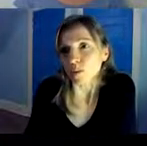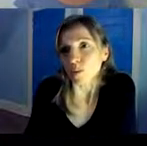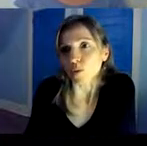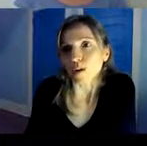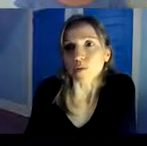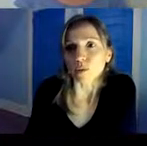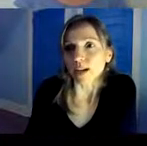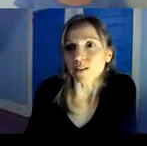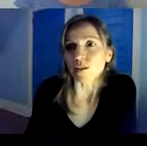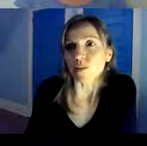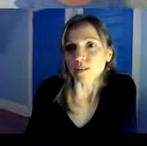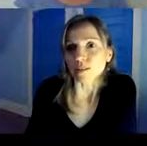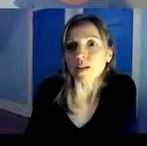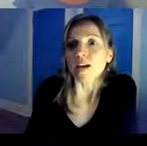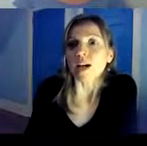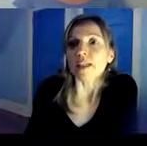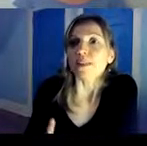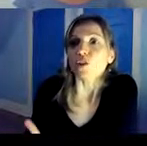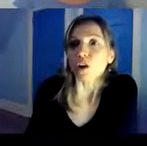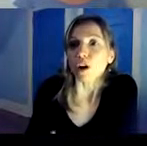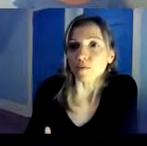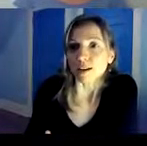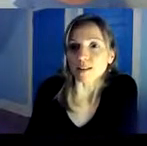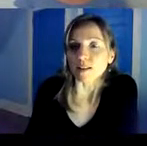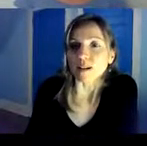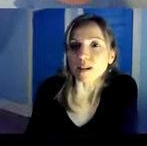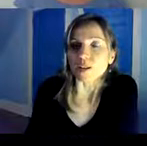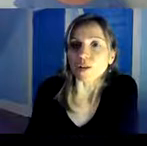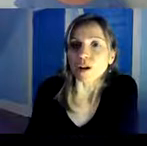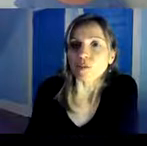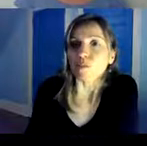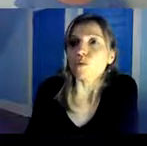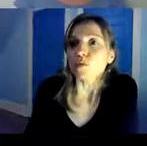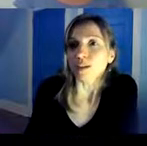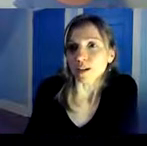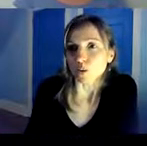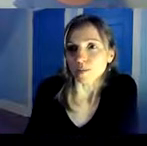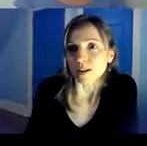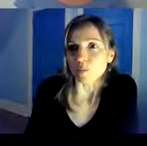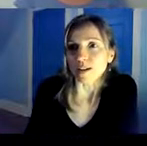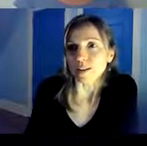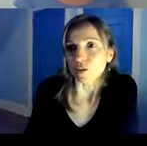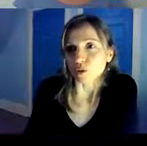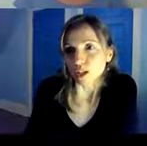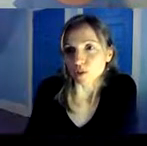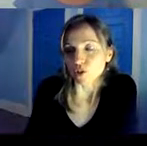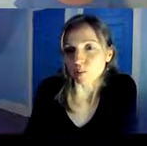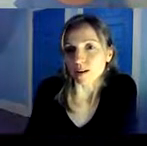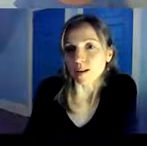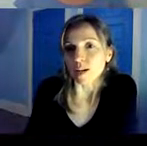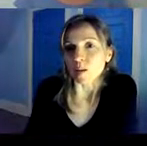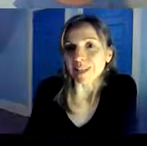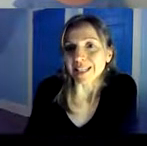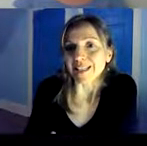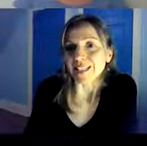hopefully you can pull them out, or if you can't, you leave them, and then the top vines, and not removing the actual vines because that could do damage to the